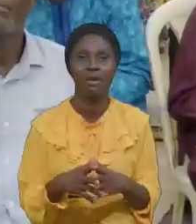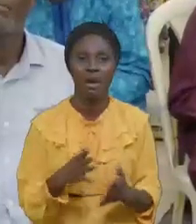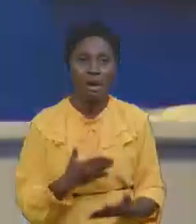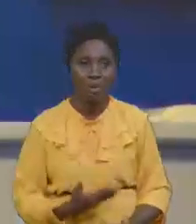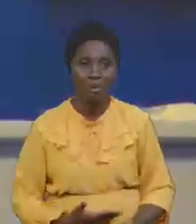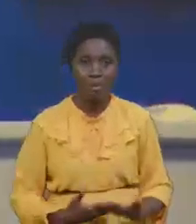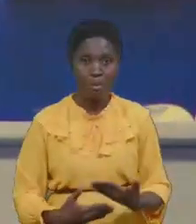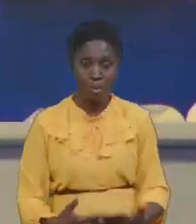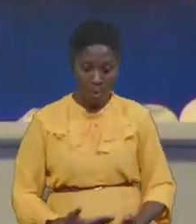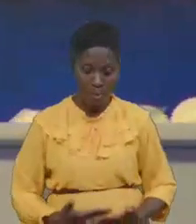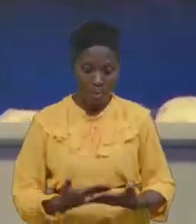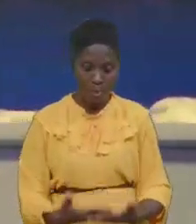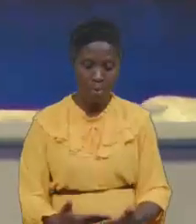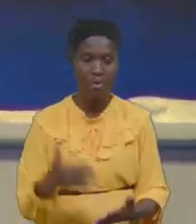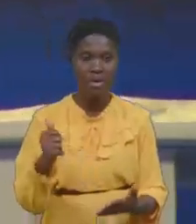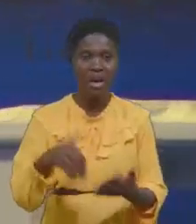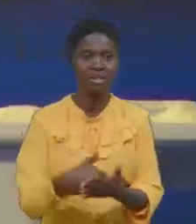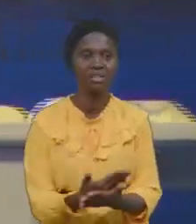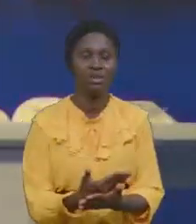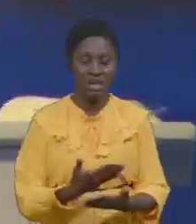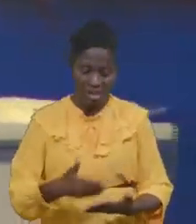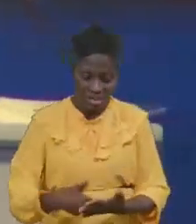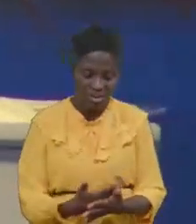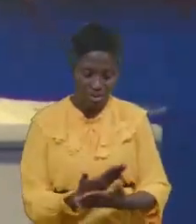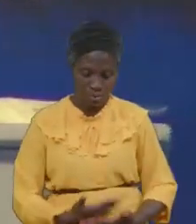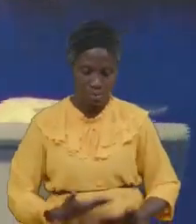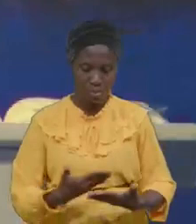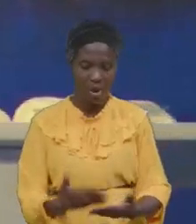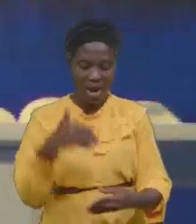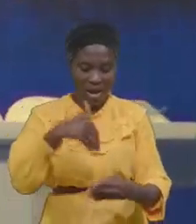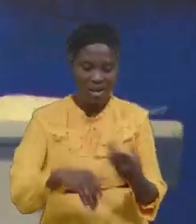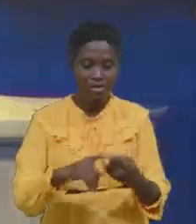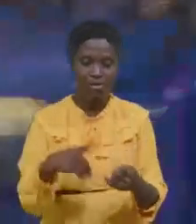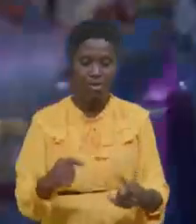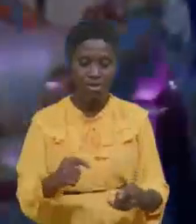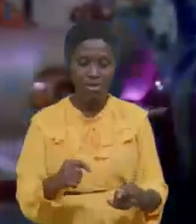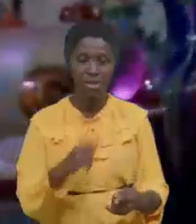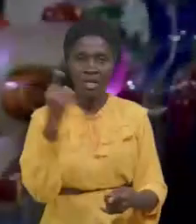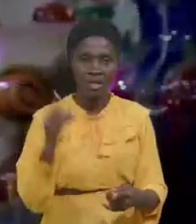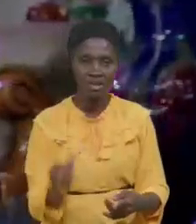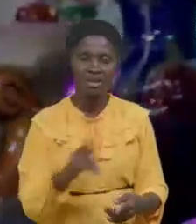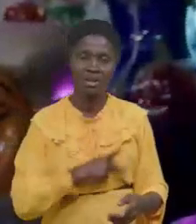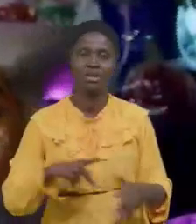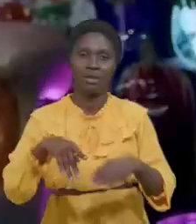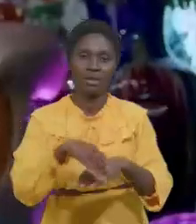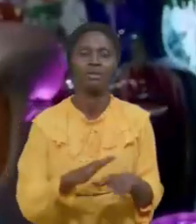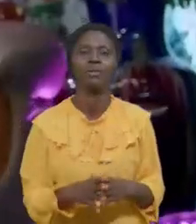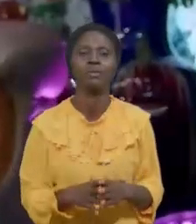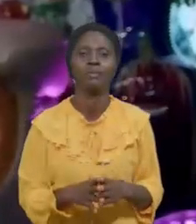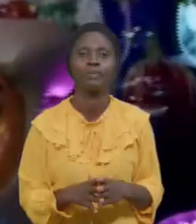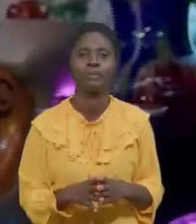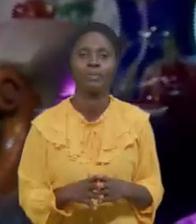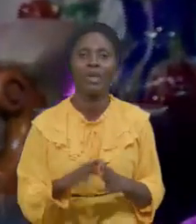anew, the new birth into the eternal kingdom. 1 Peter chapter 1,